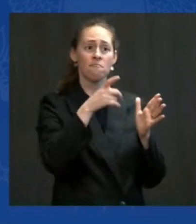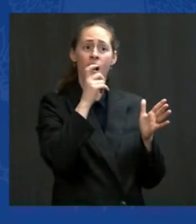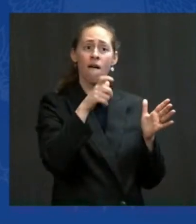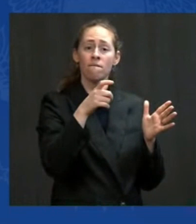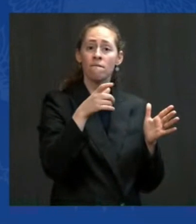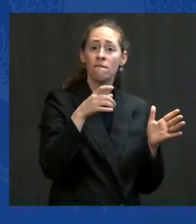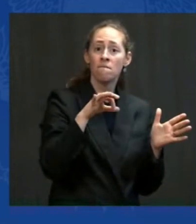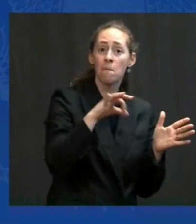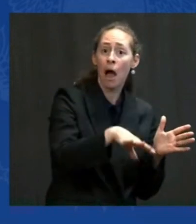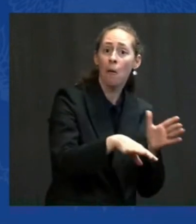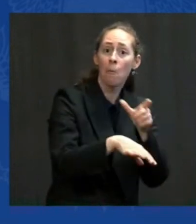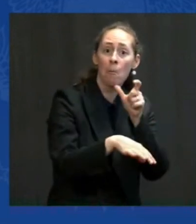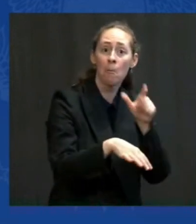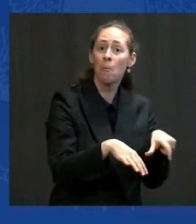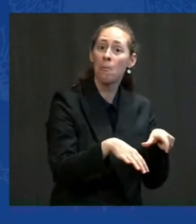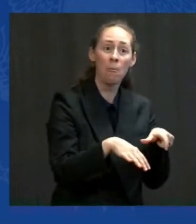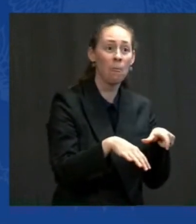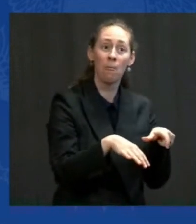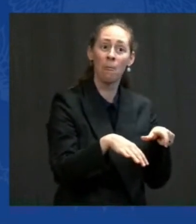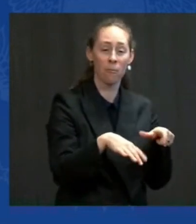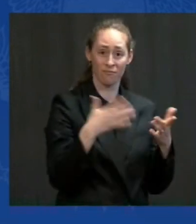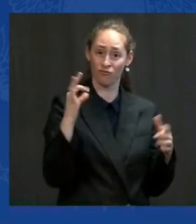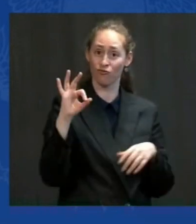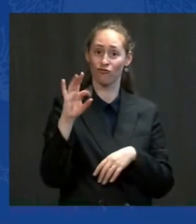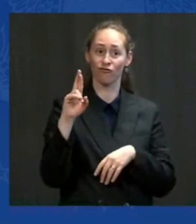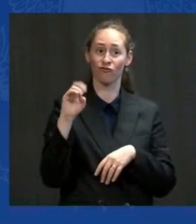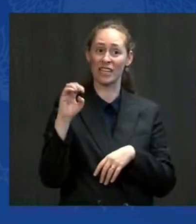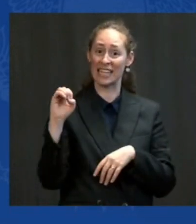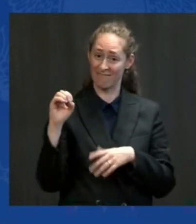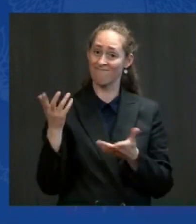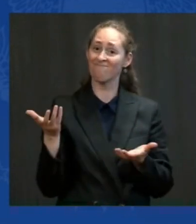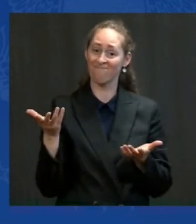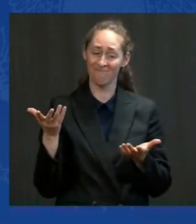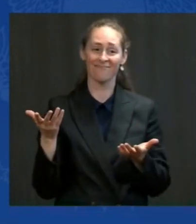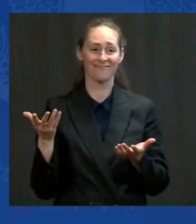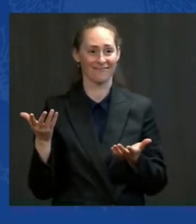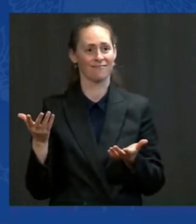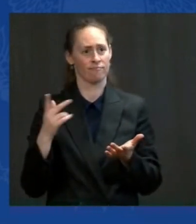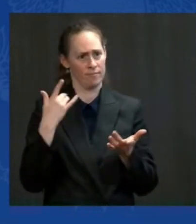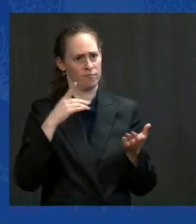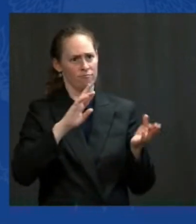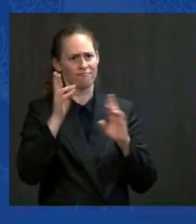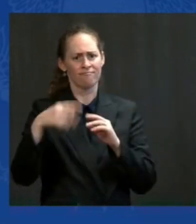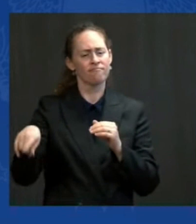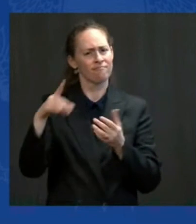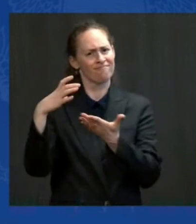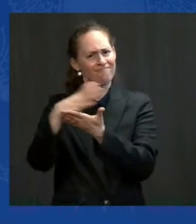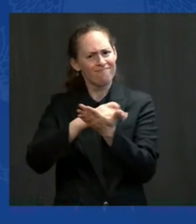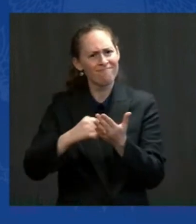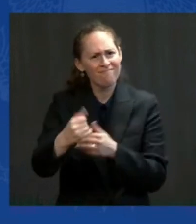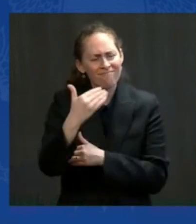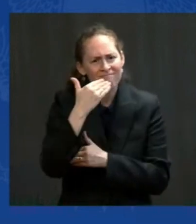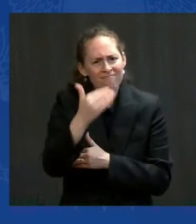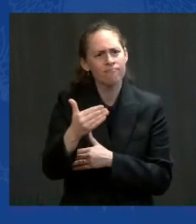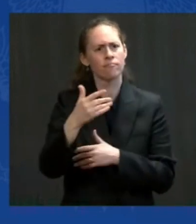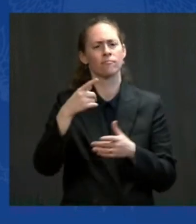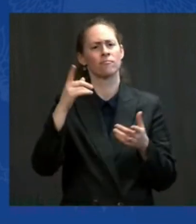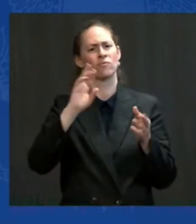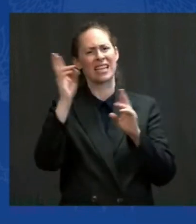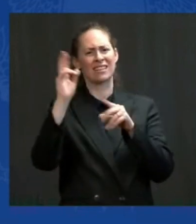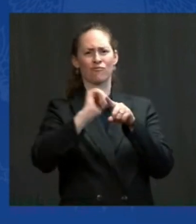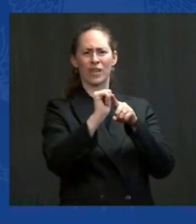child care workforce with better wages, benefits, and training opportunities. Look, we're also going to give parents the